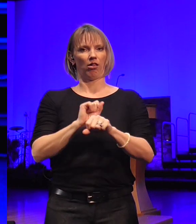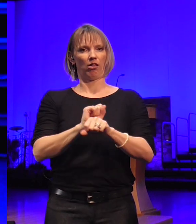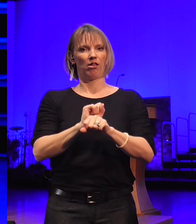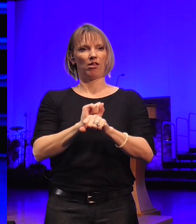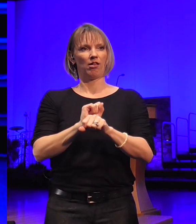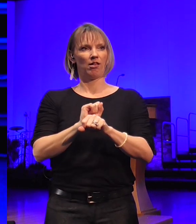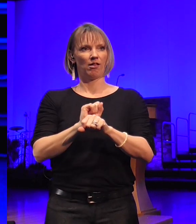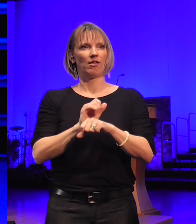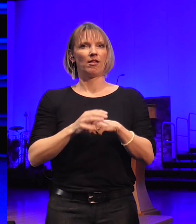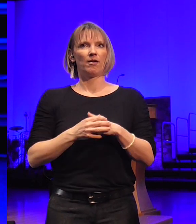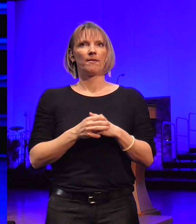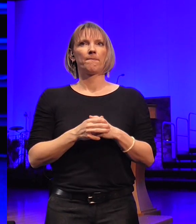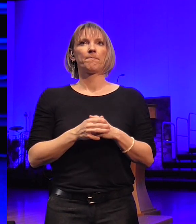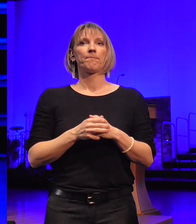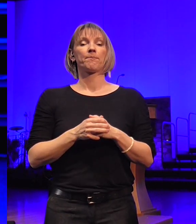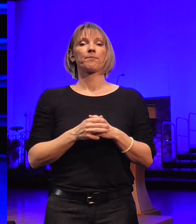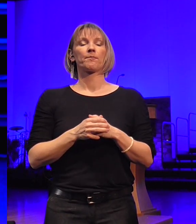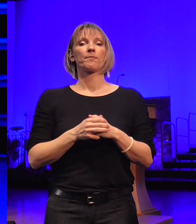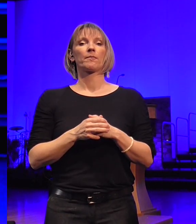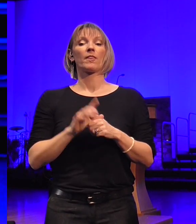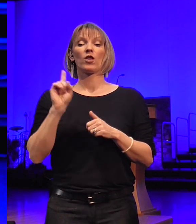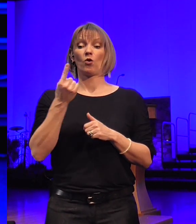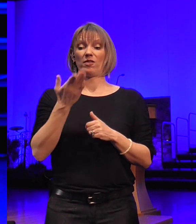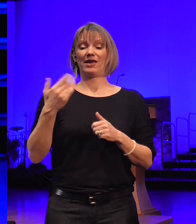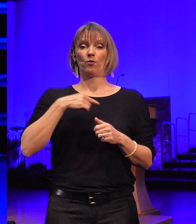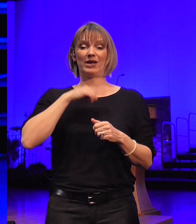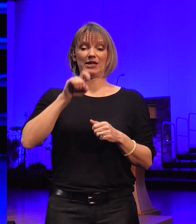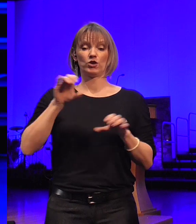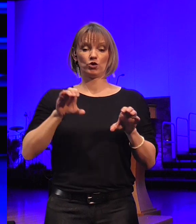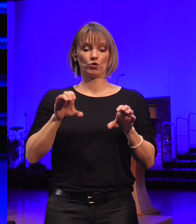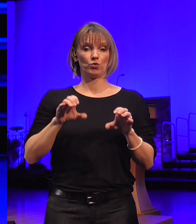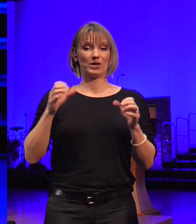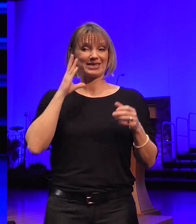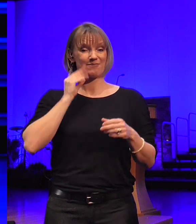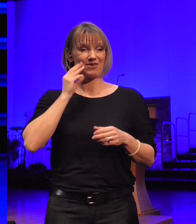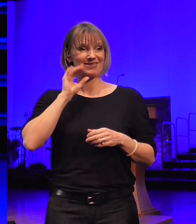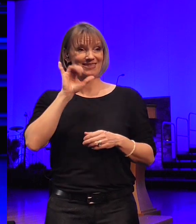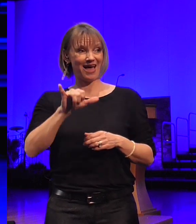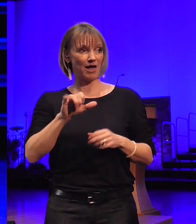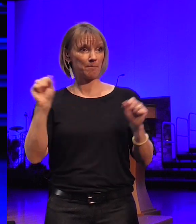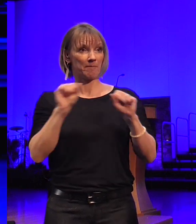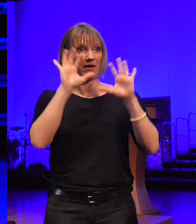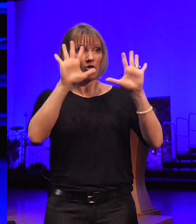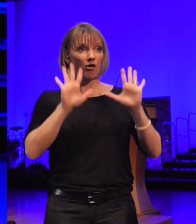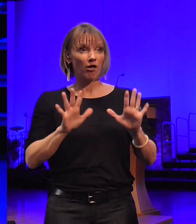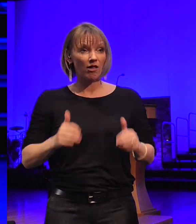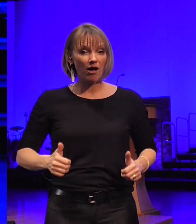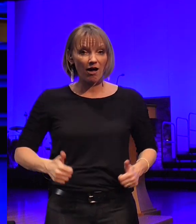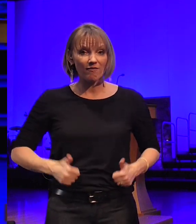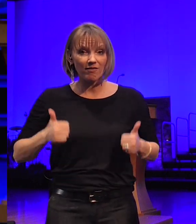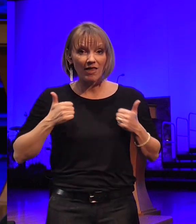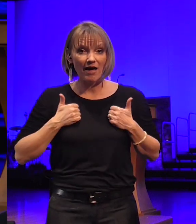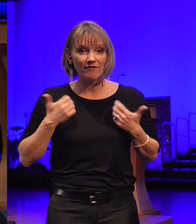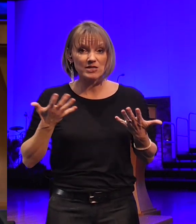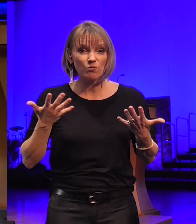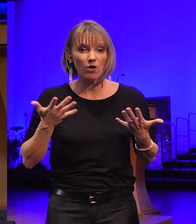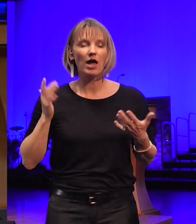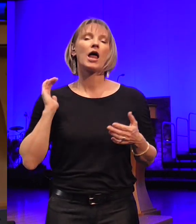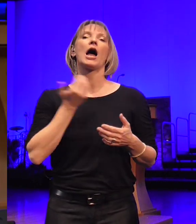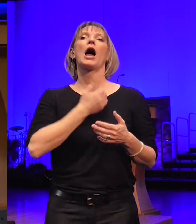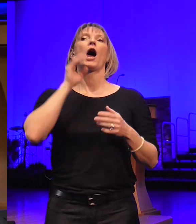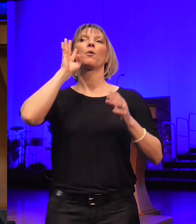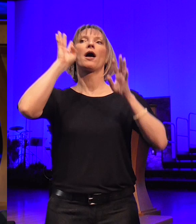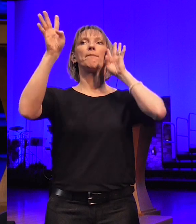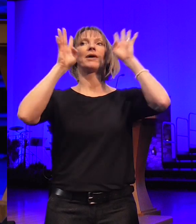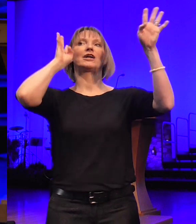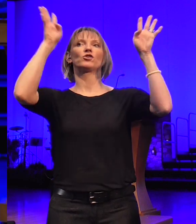And all we need to do to experience the miracle of life and of our own being is to open up our imagination to